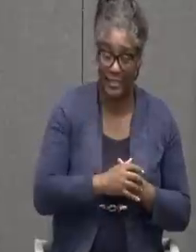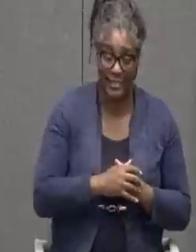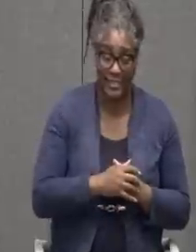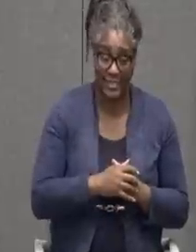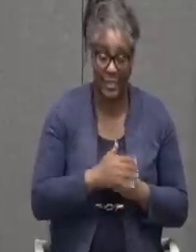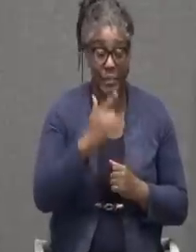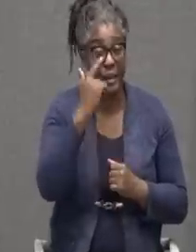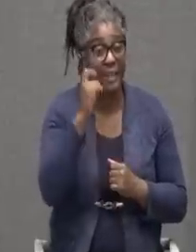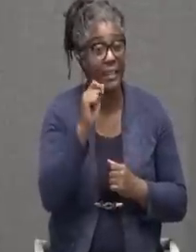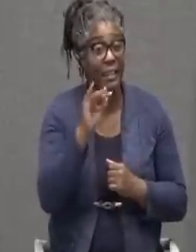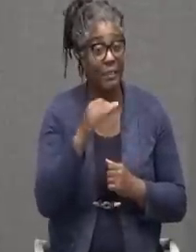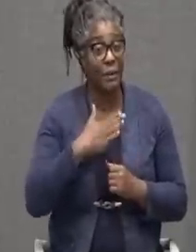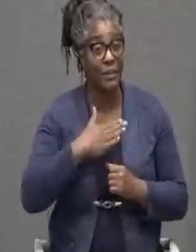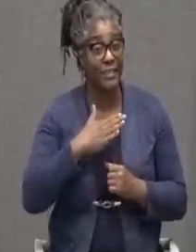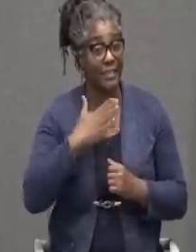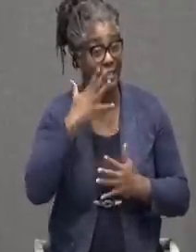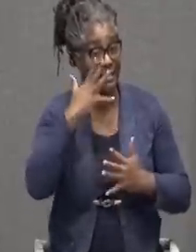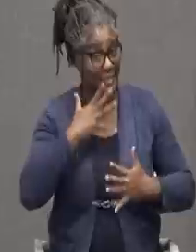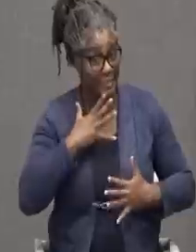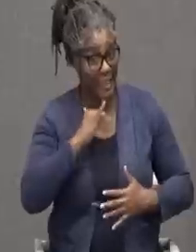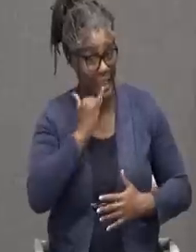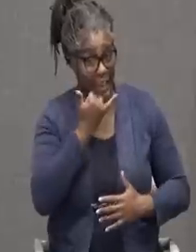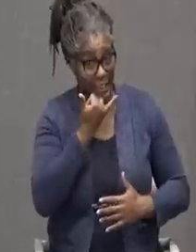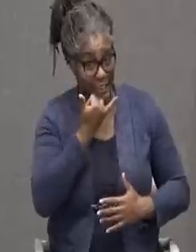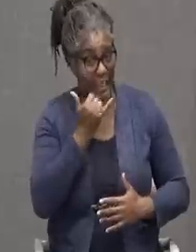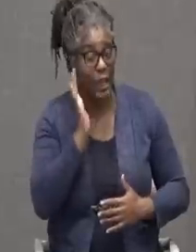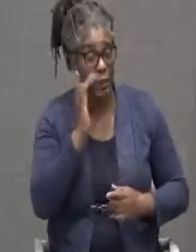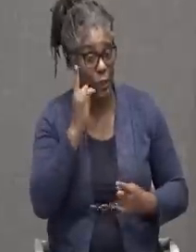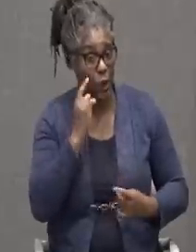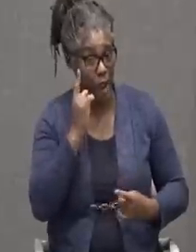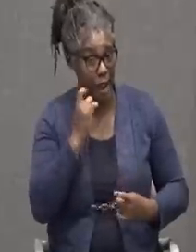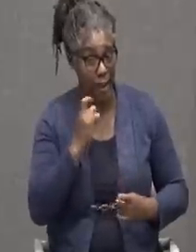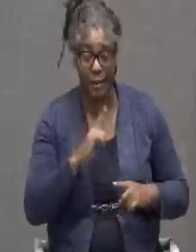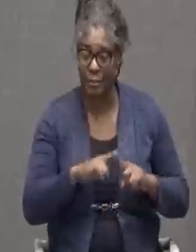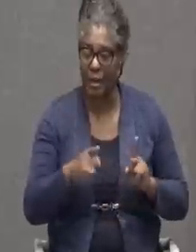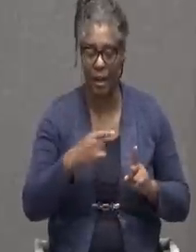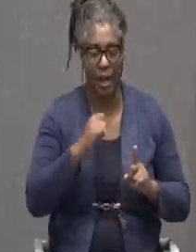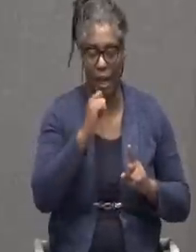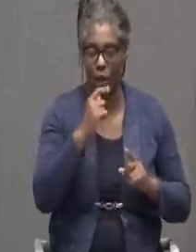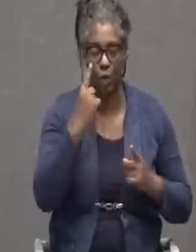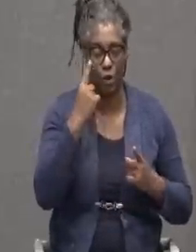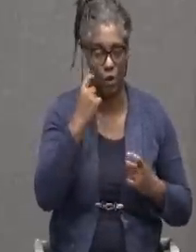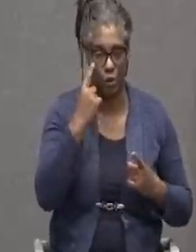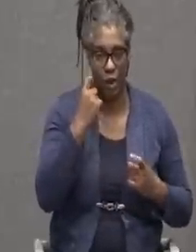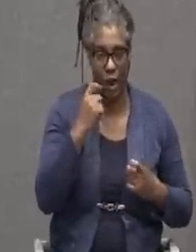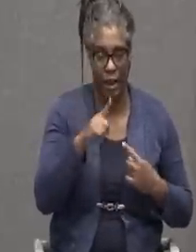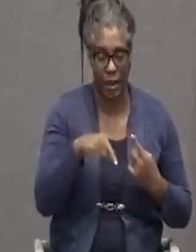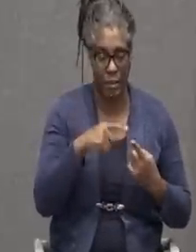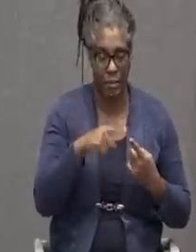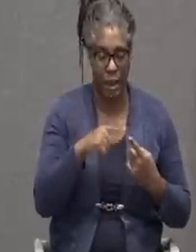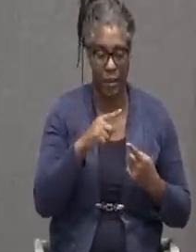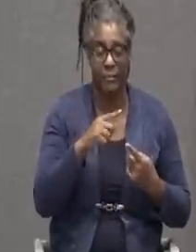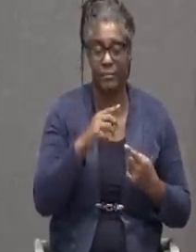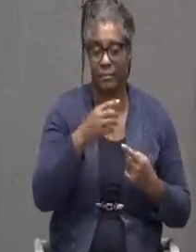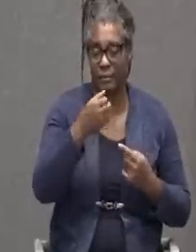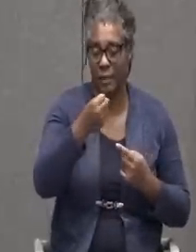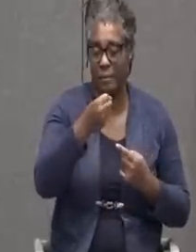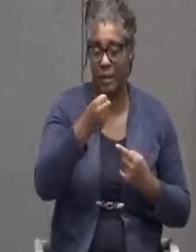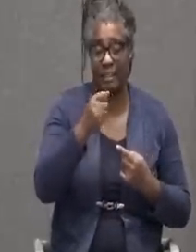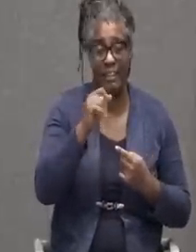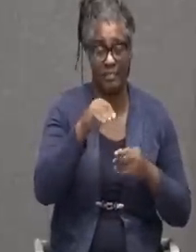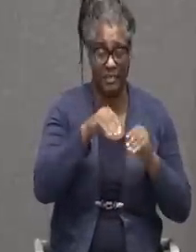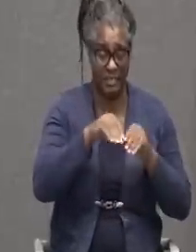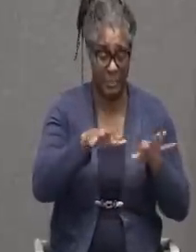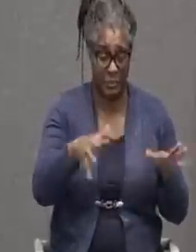crying. But I don't cry over spilled milk, just hot glue on my finger. All